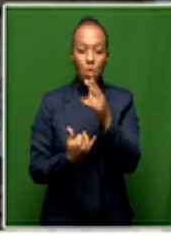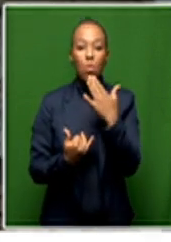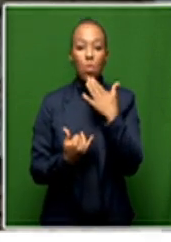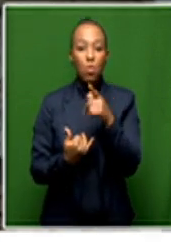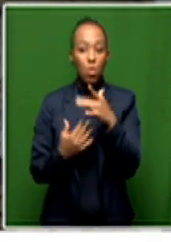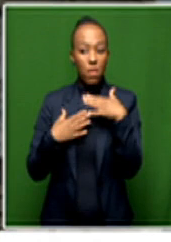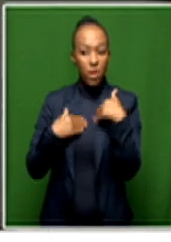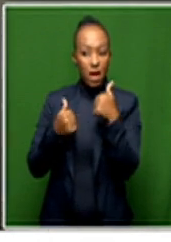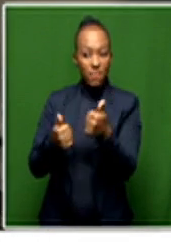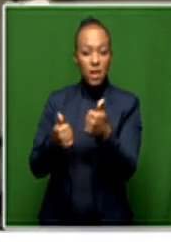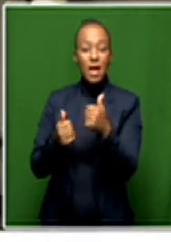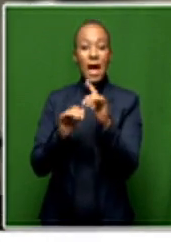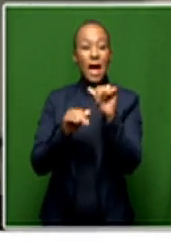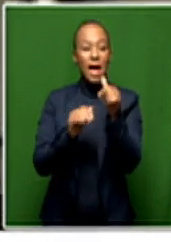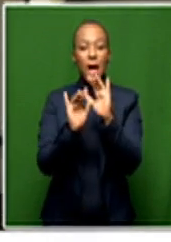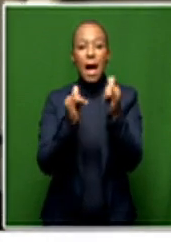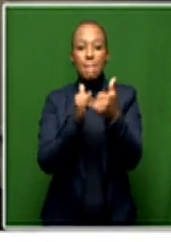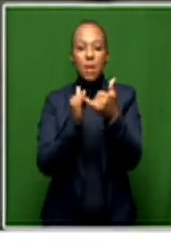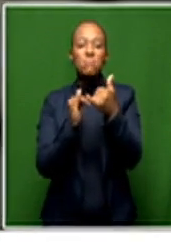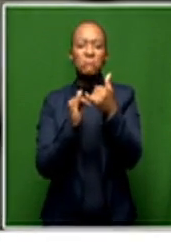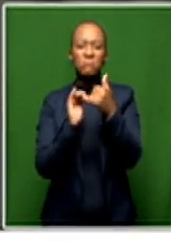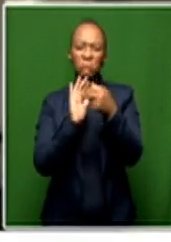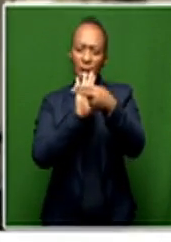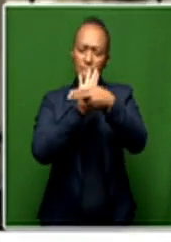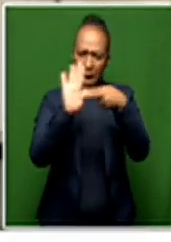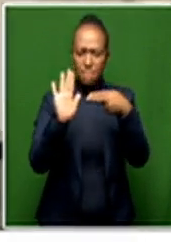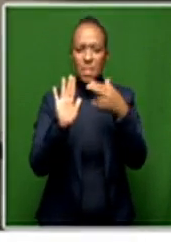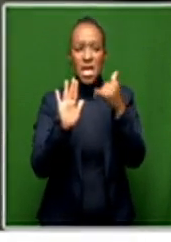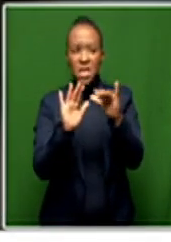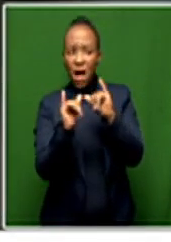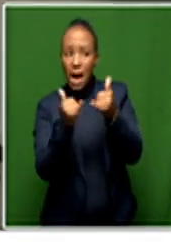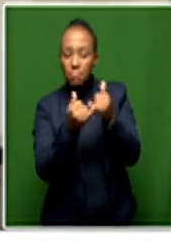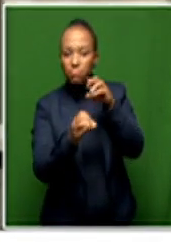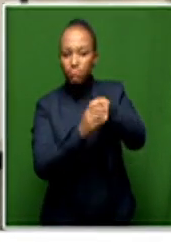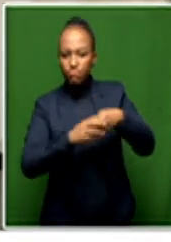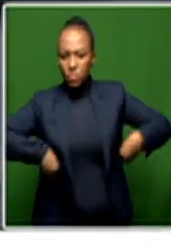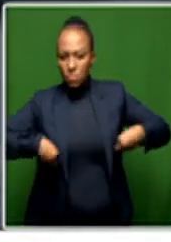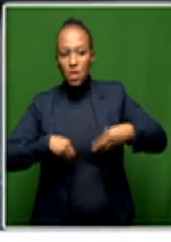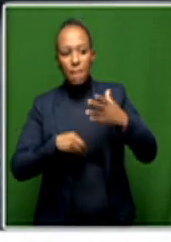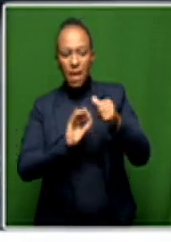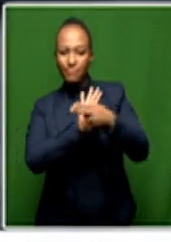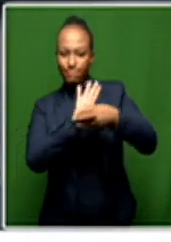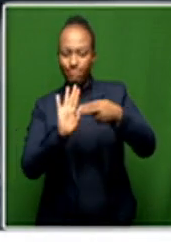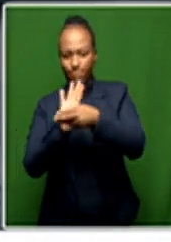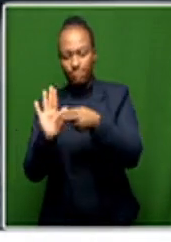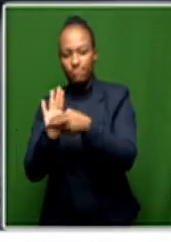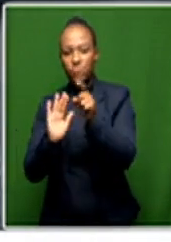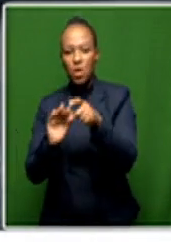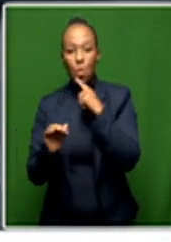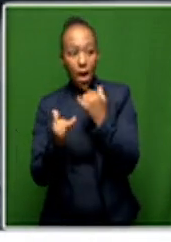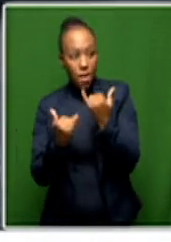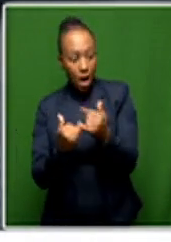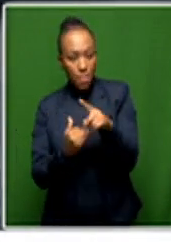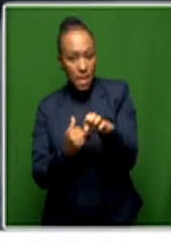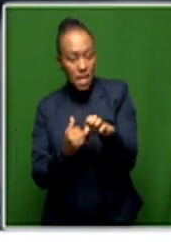the blacklisting of companies and so on, to sort of sift through the challenges which currently